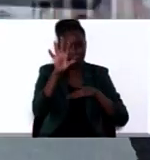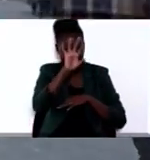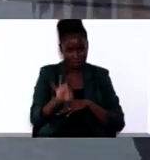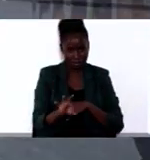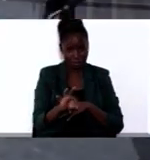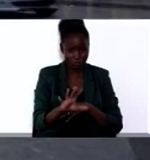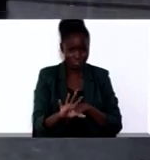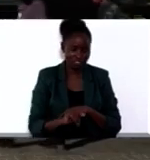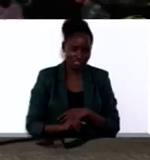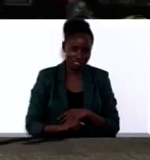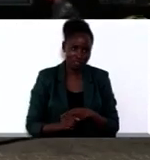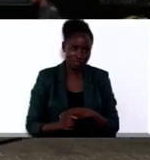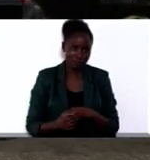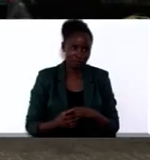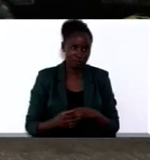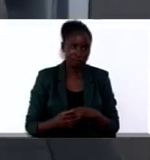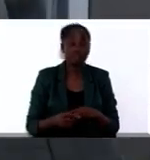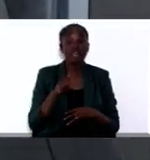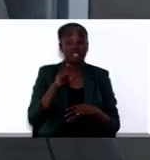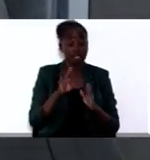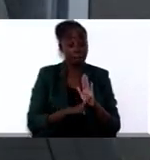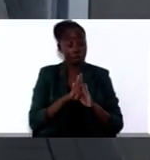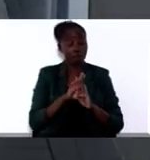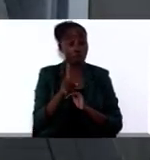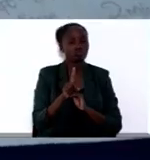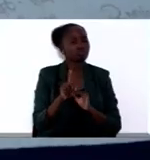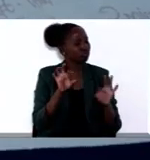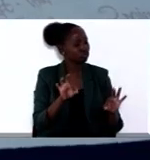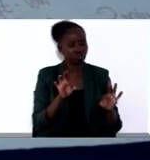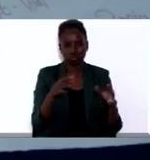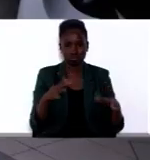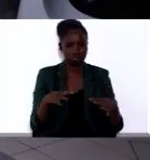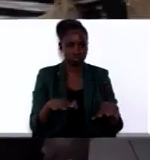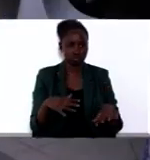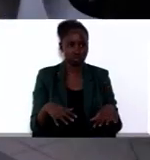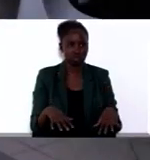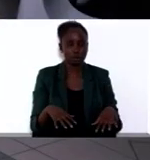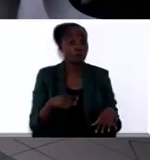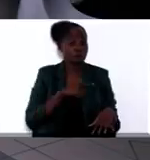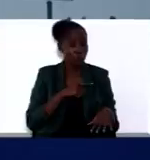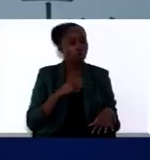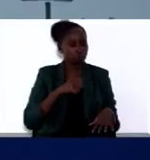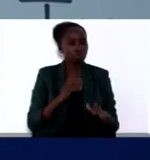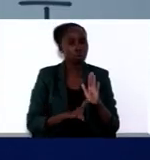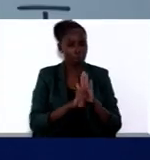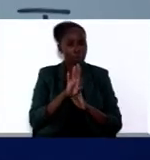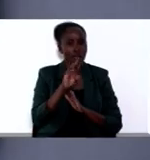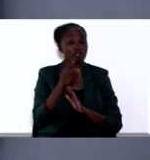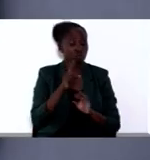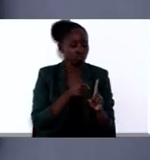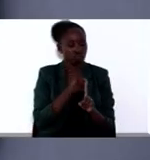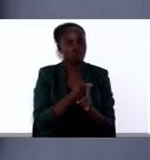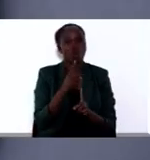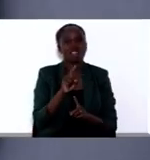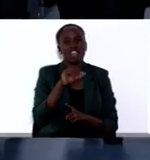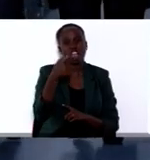points. This improvement is significant. We are also making progress in fighting HIV/AIDS.